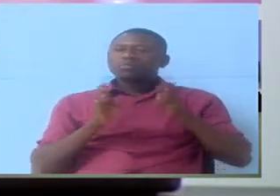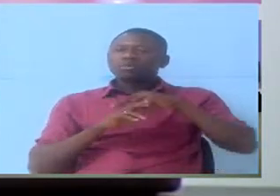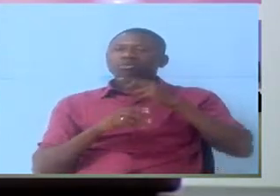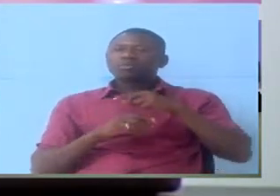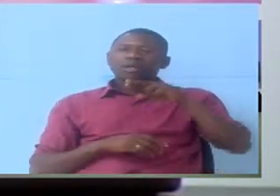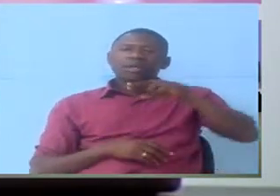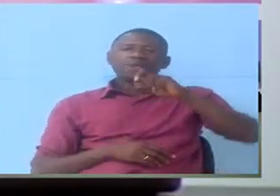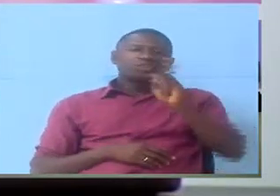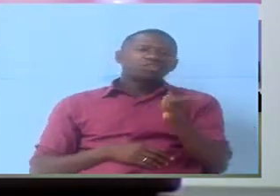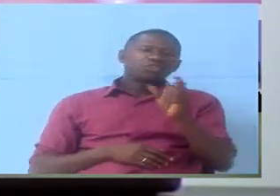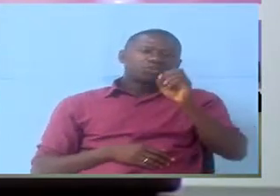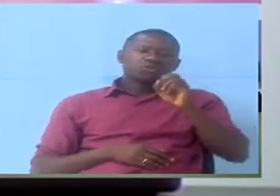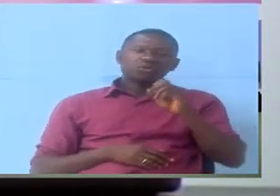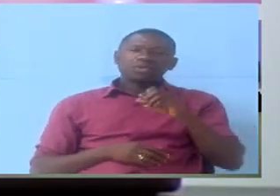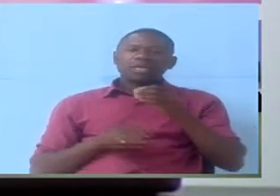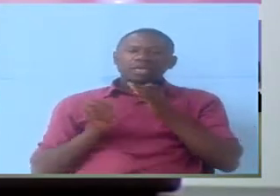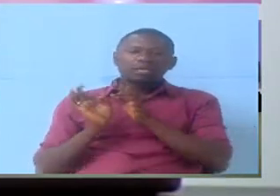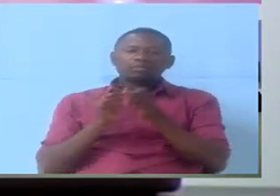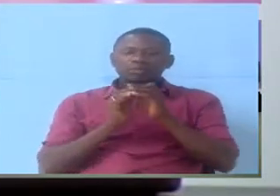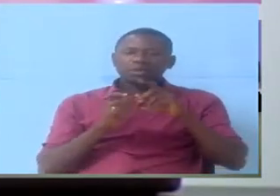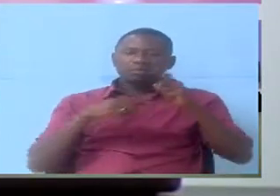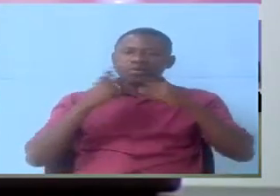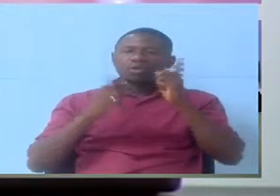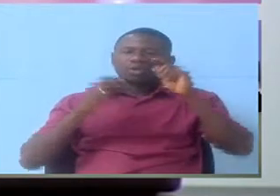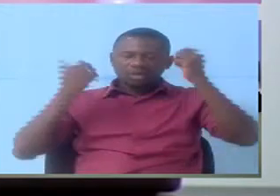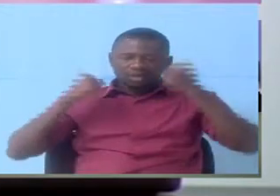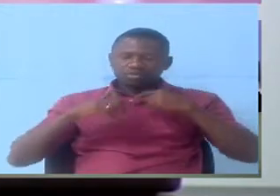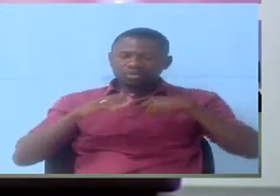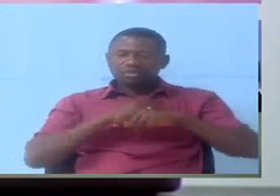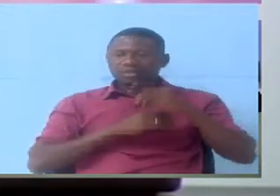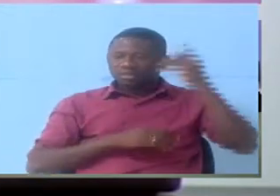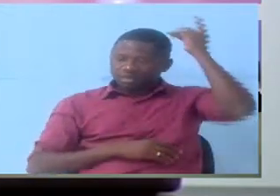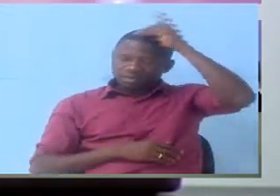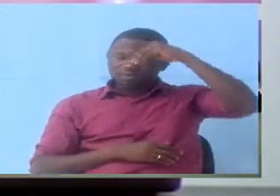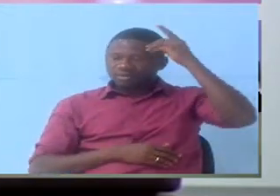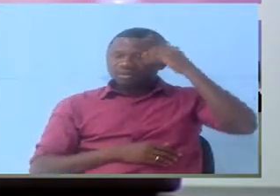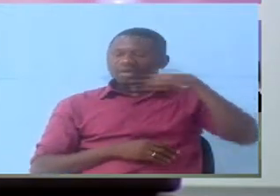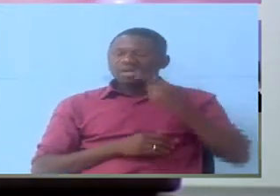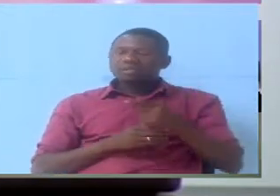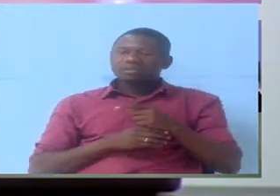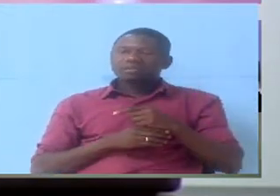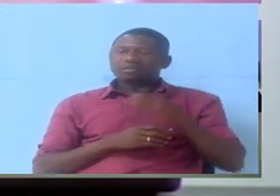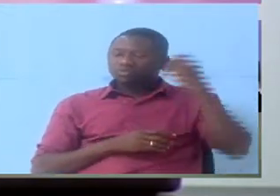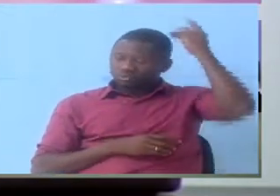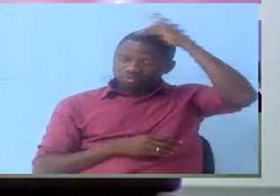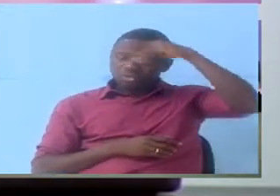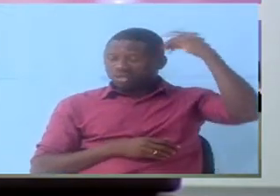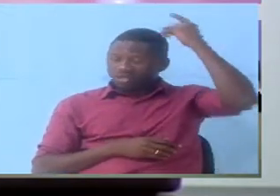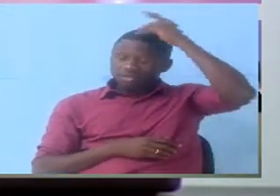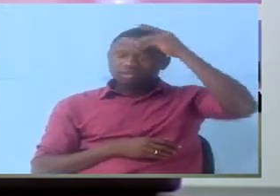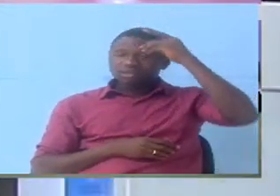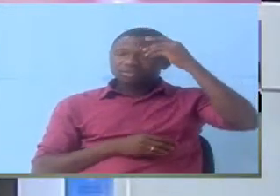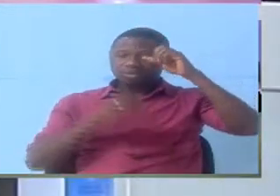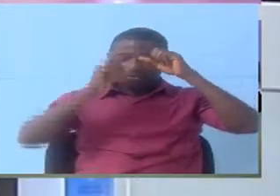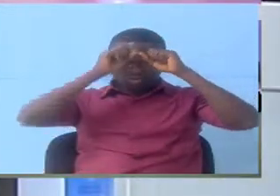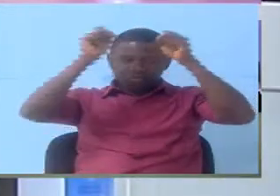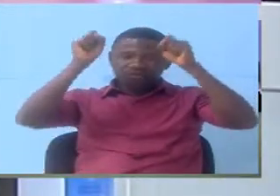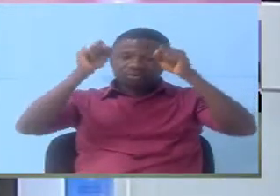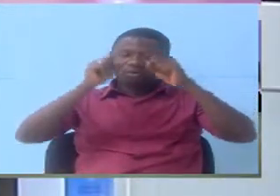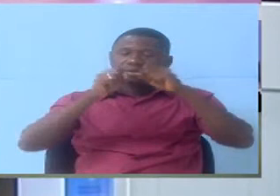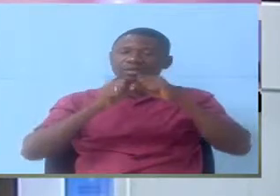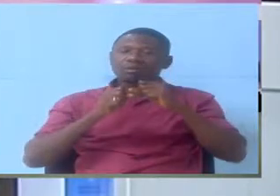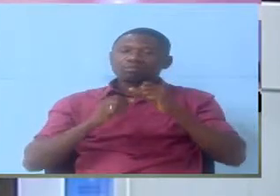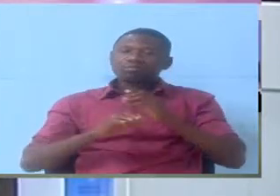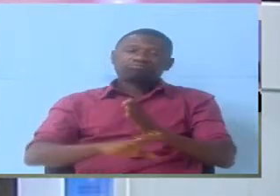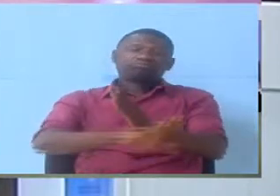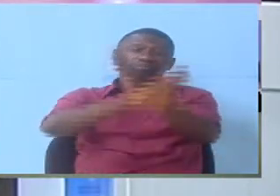about what happened in Darfur. In Darfur. And then the Sudanese government put a blanket cover over Darfur. No UN staff,